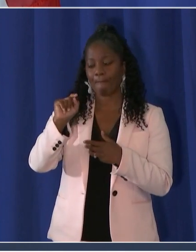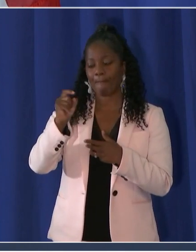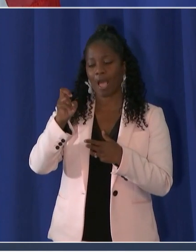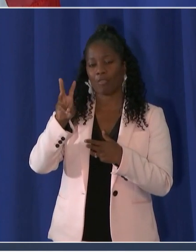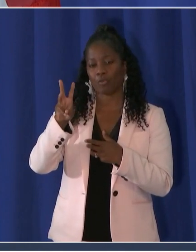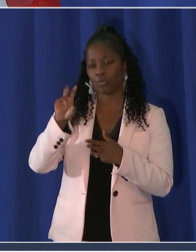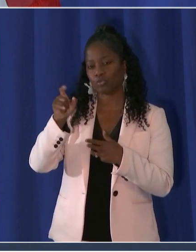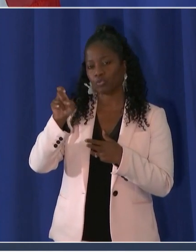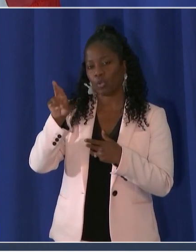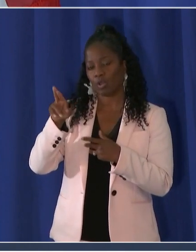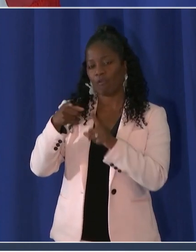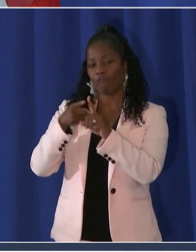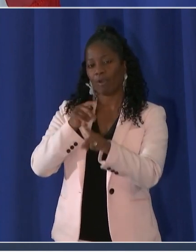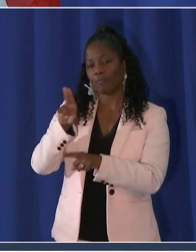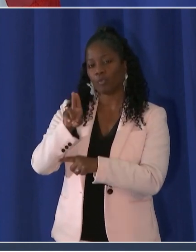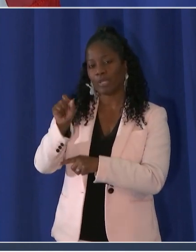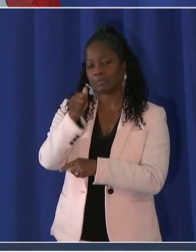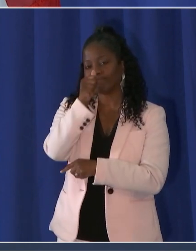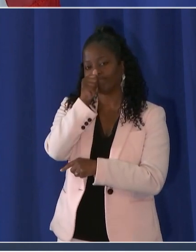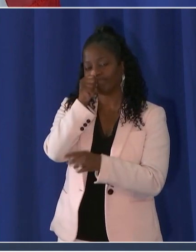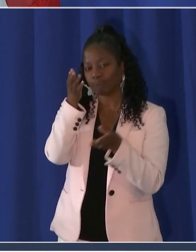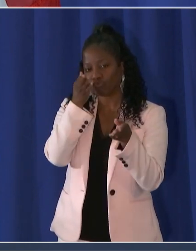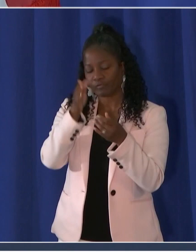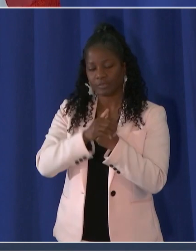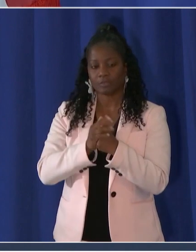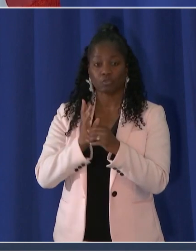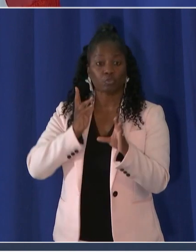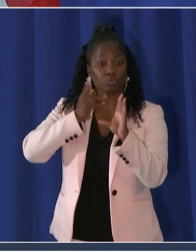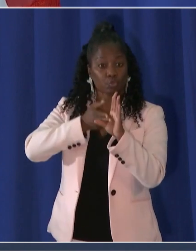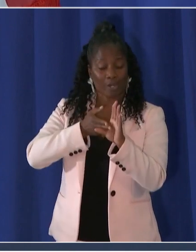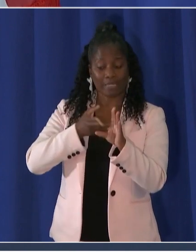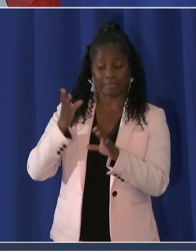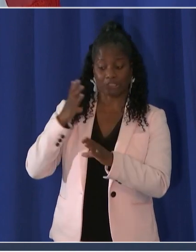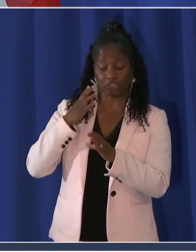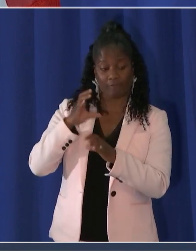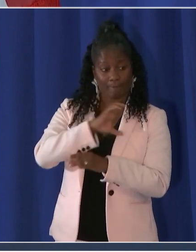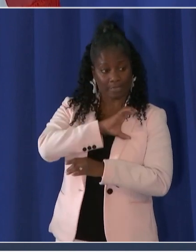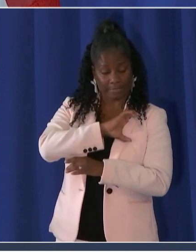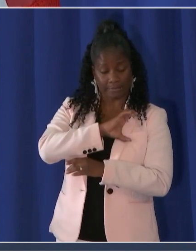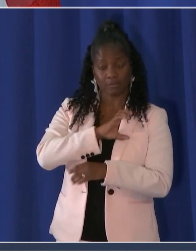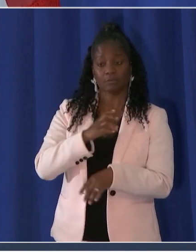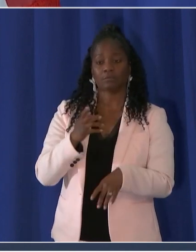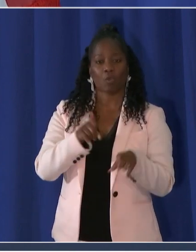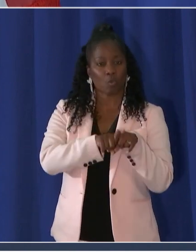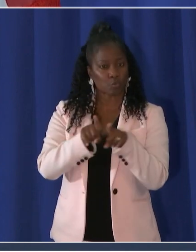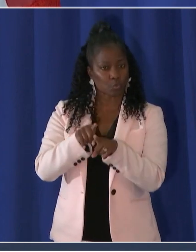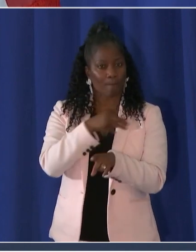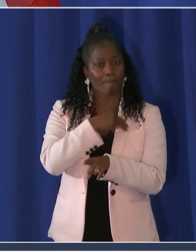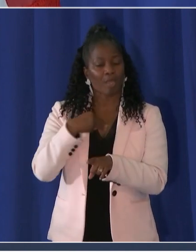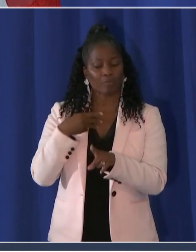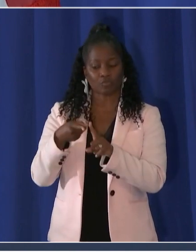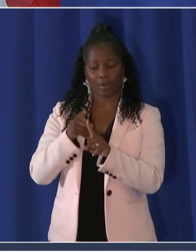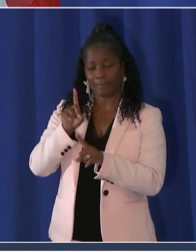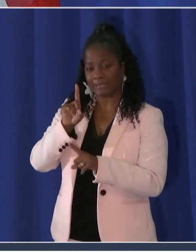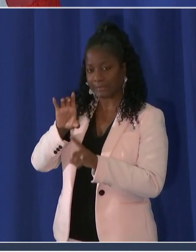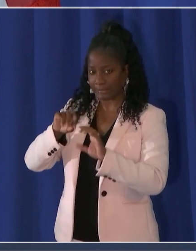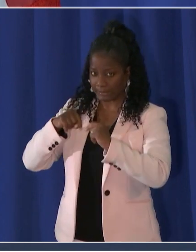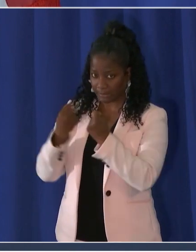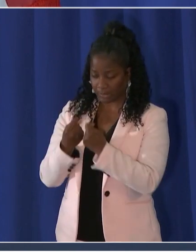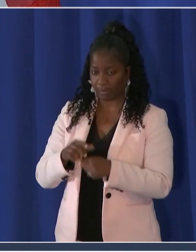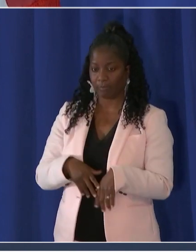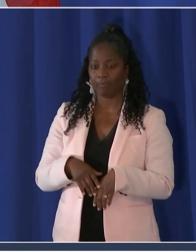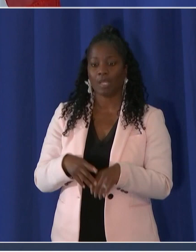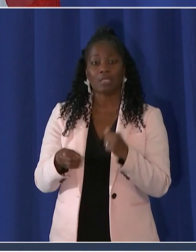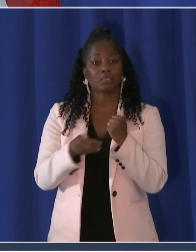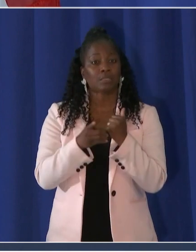States Secret Service. And joining the chief of police are also members of the DC team,